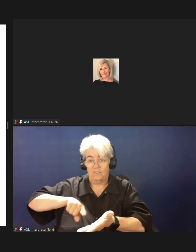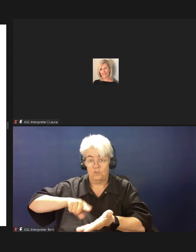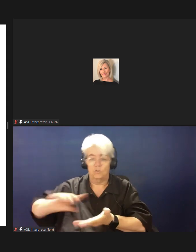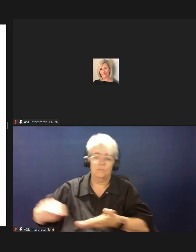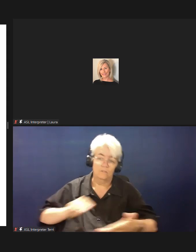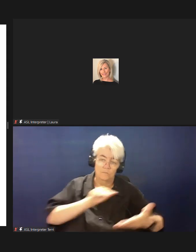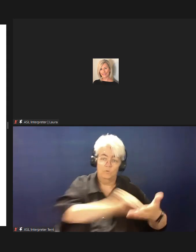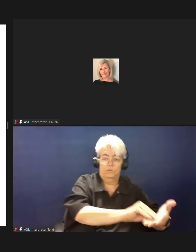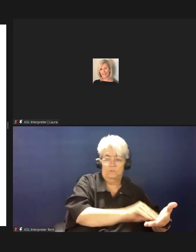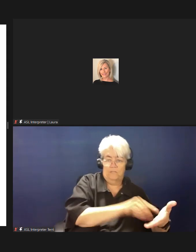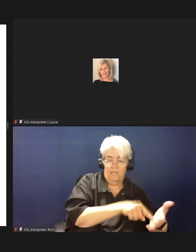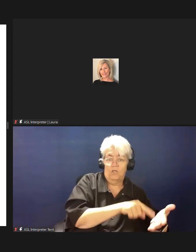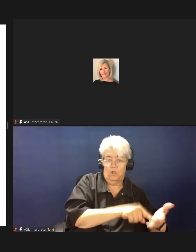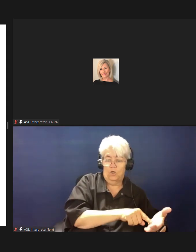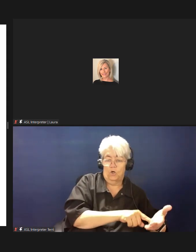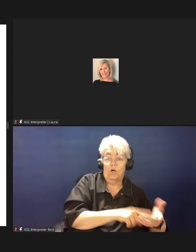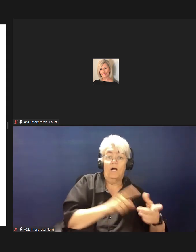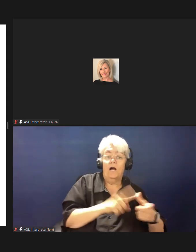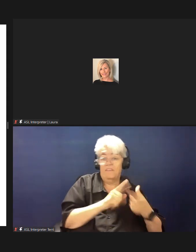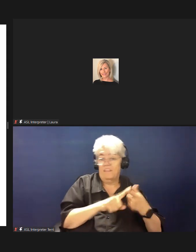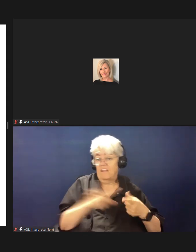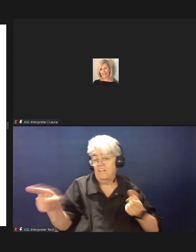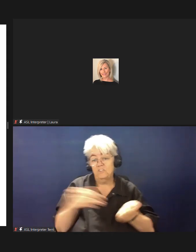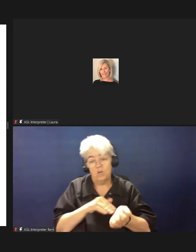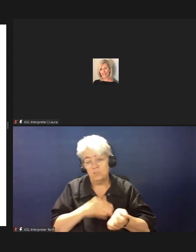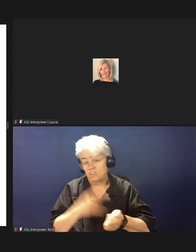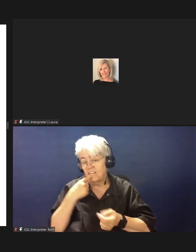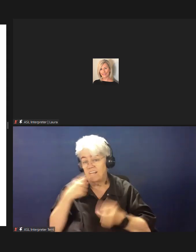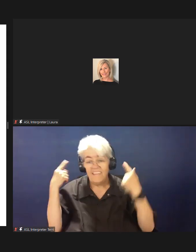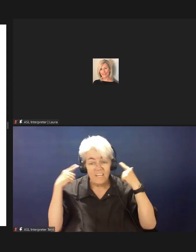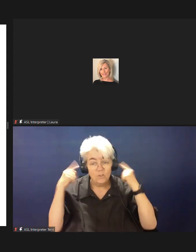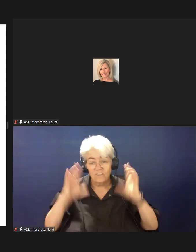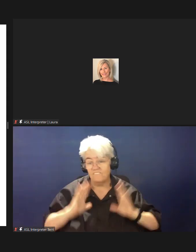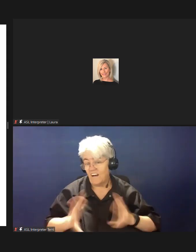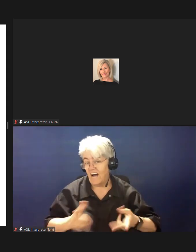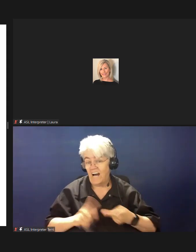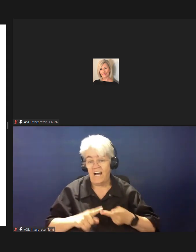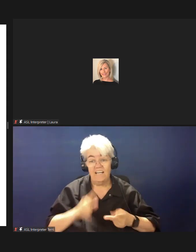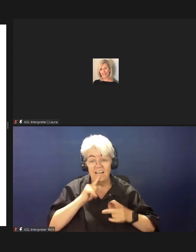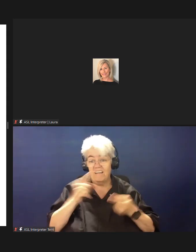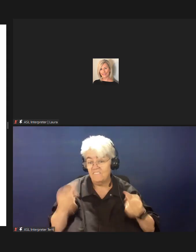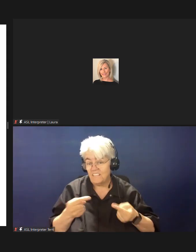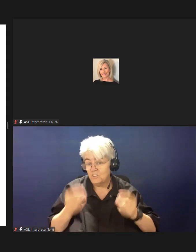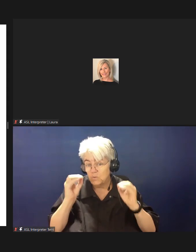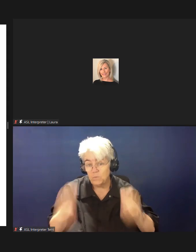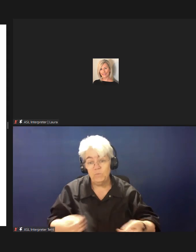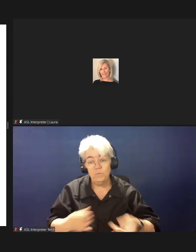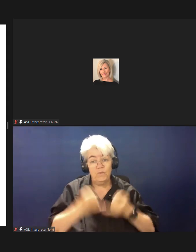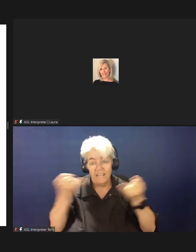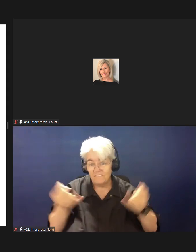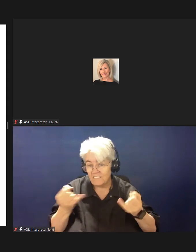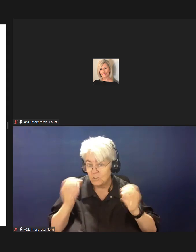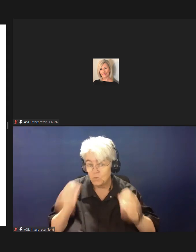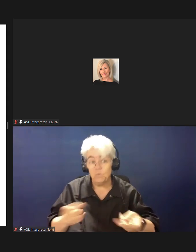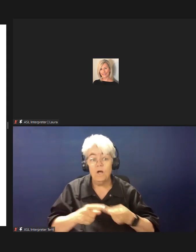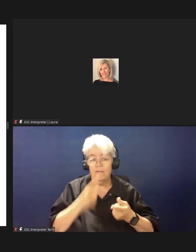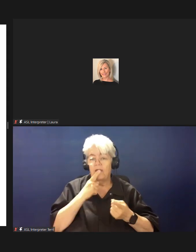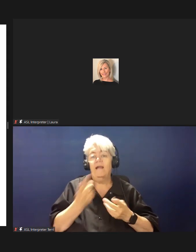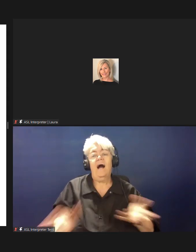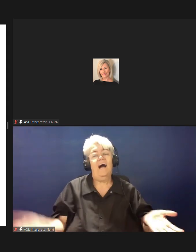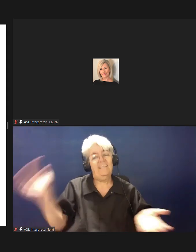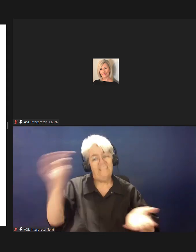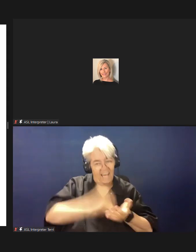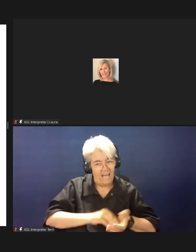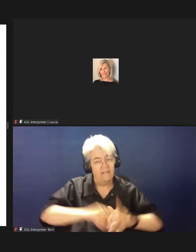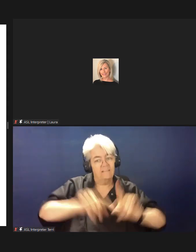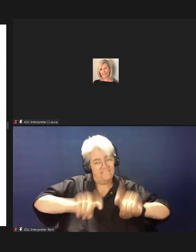the healthcare provider indicates that the ears are healthy and clear, then you'll want to rescreen the child's ear or ears that have not